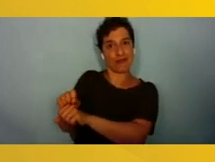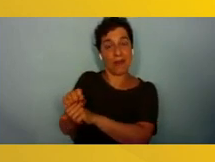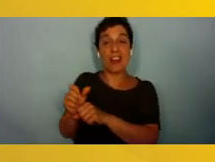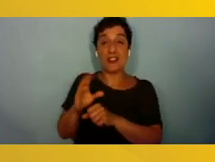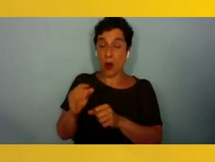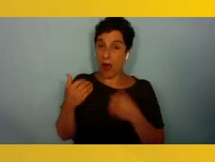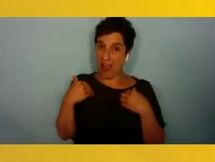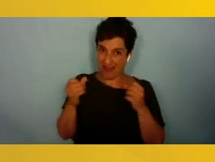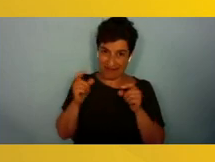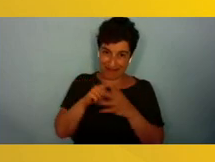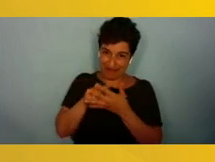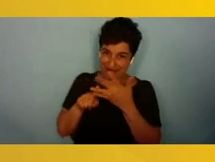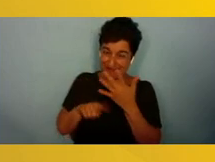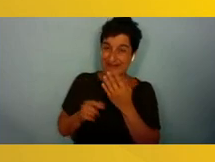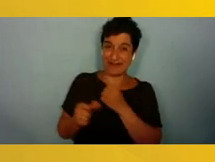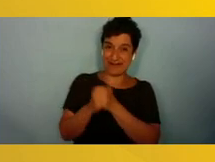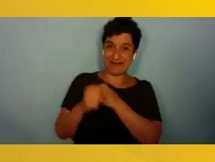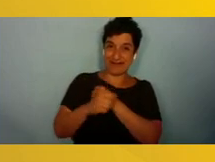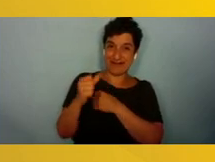by boats.